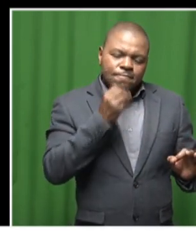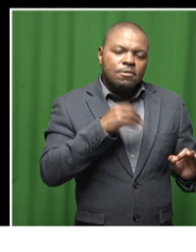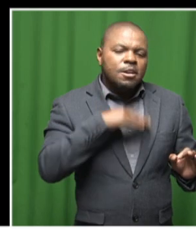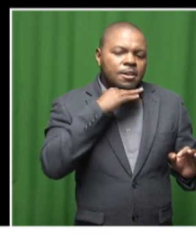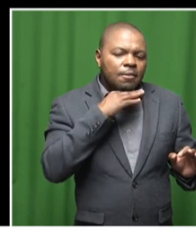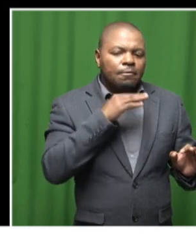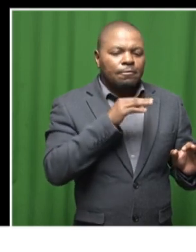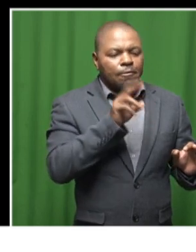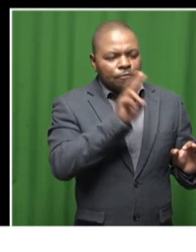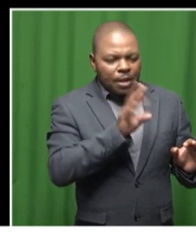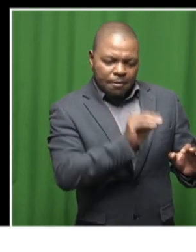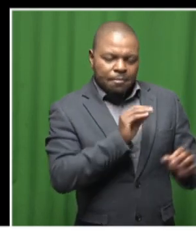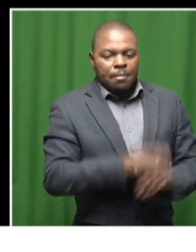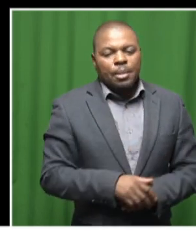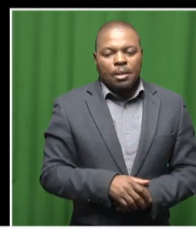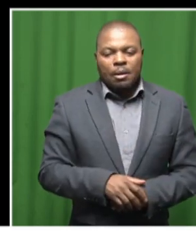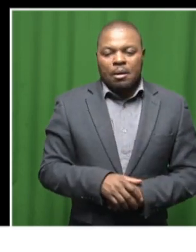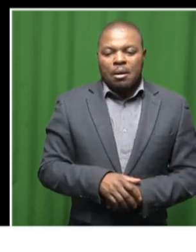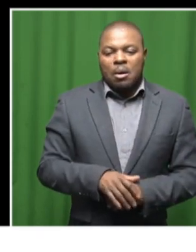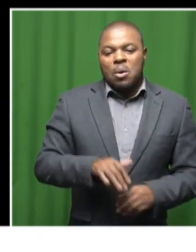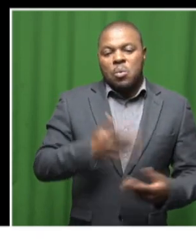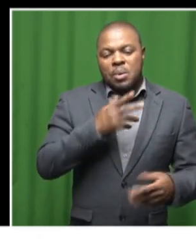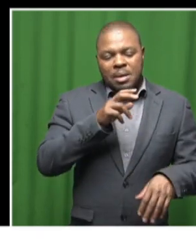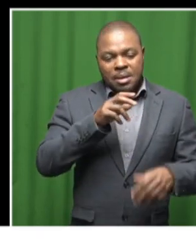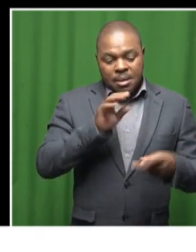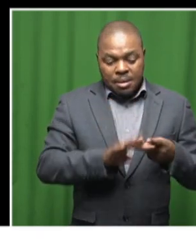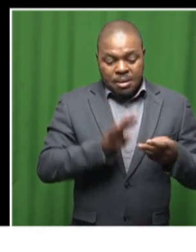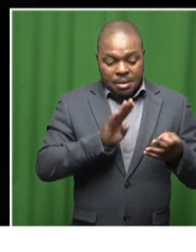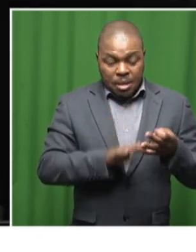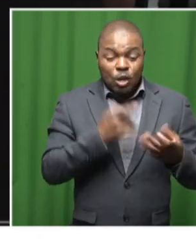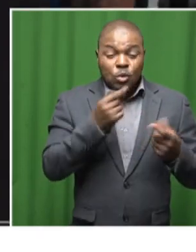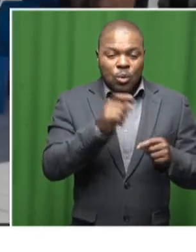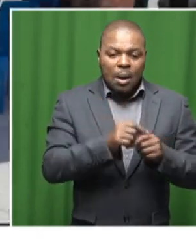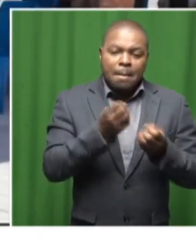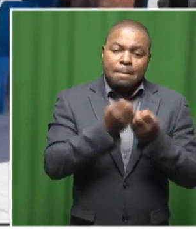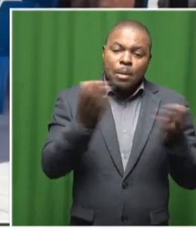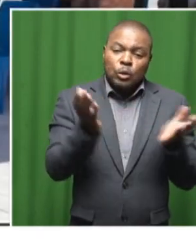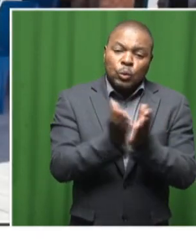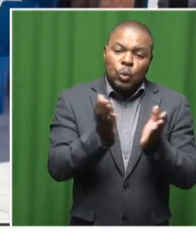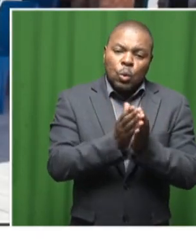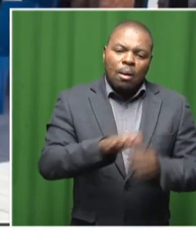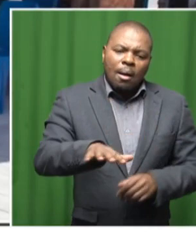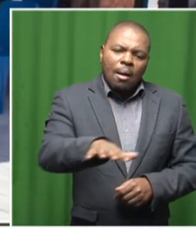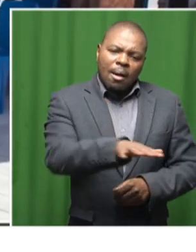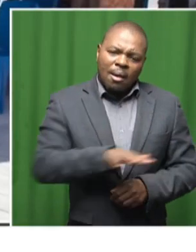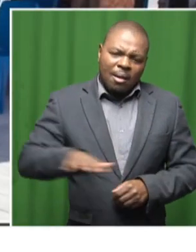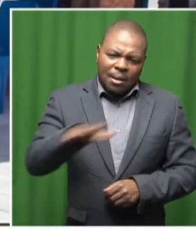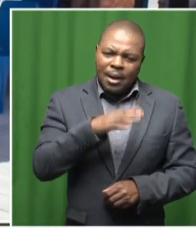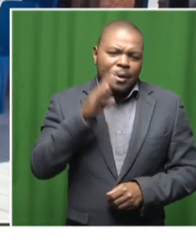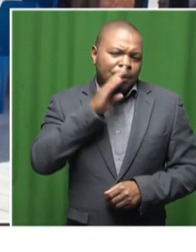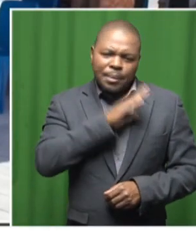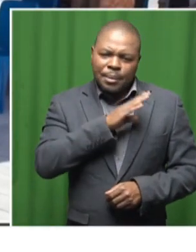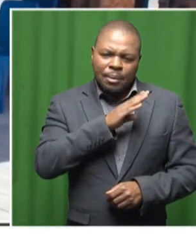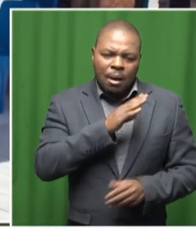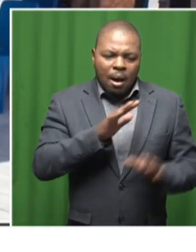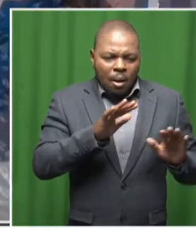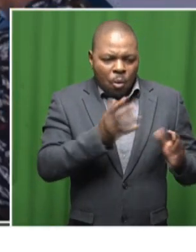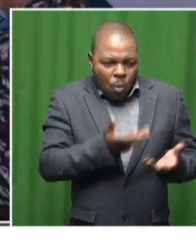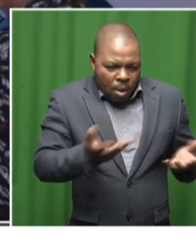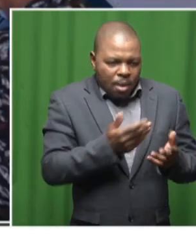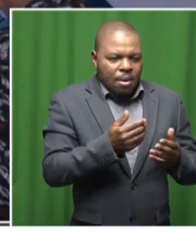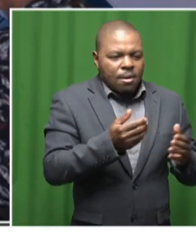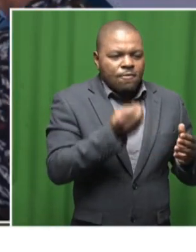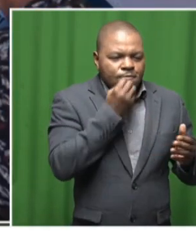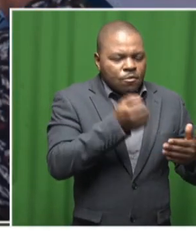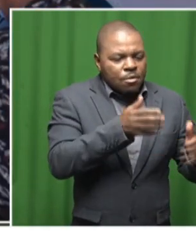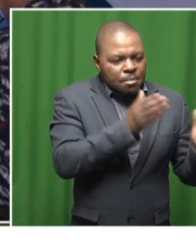But what we've also done is we've seen that many schools, they don't have an area where they can prepare these meals. They